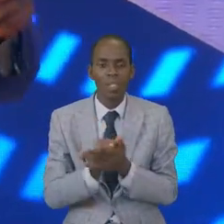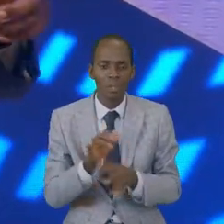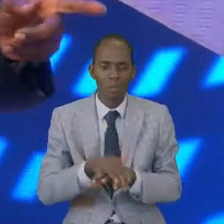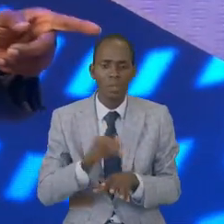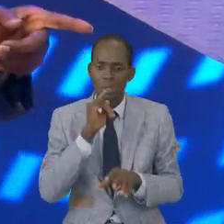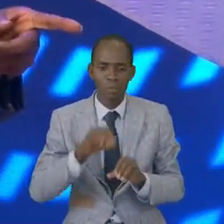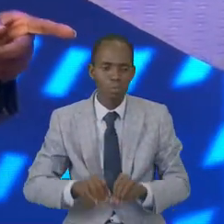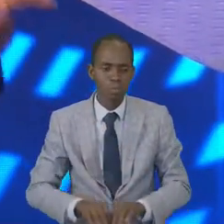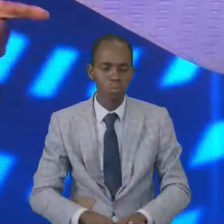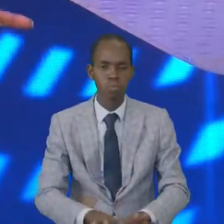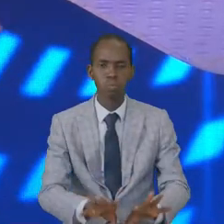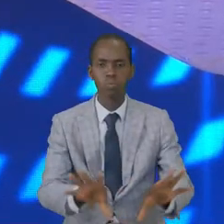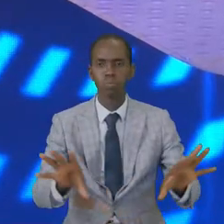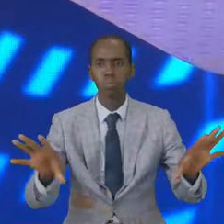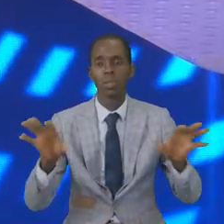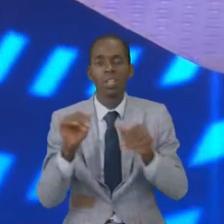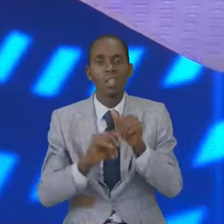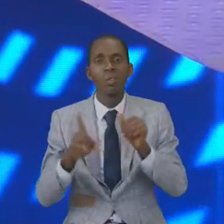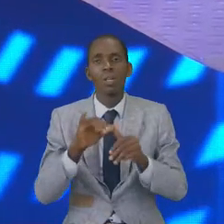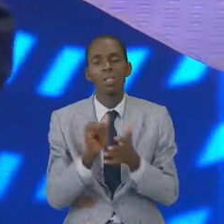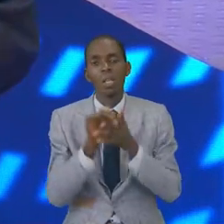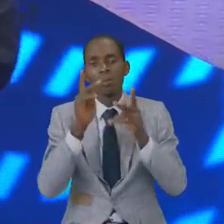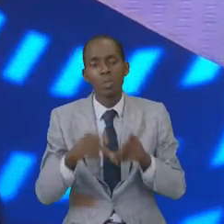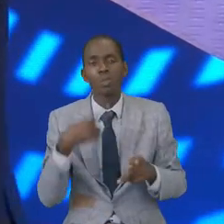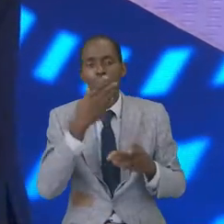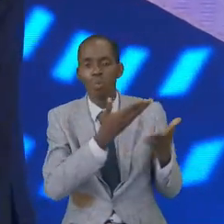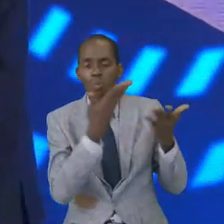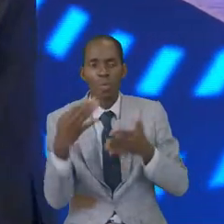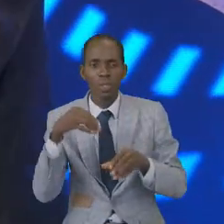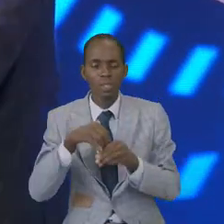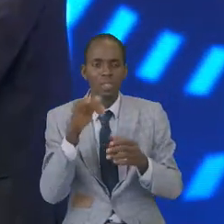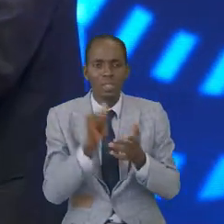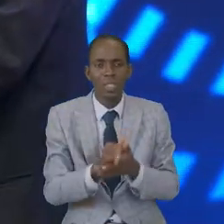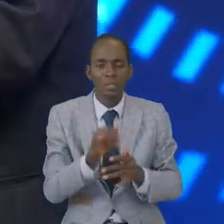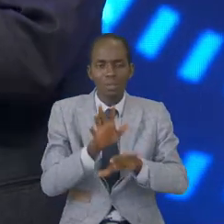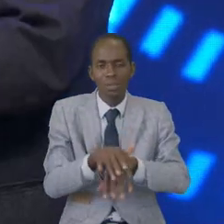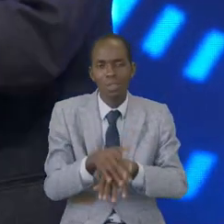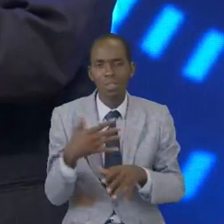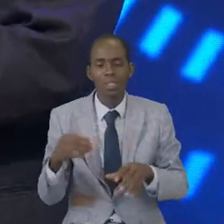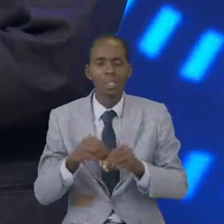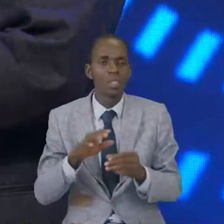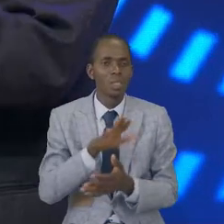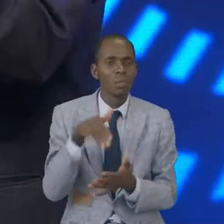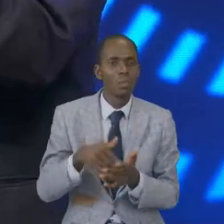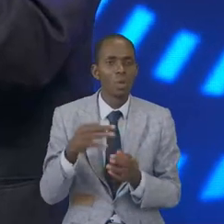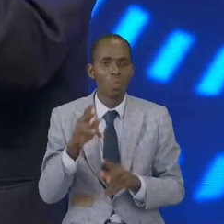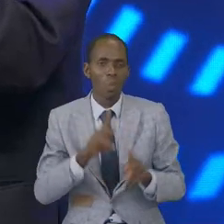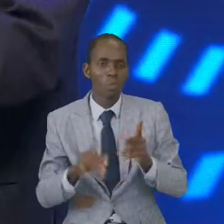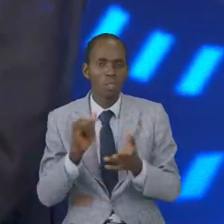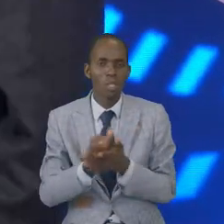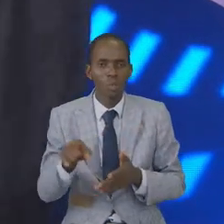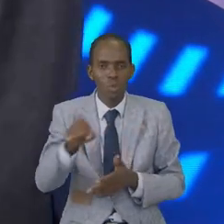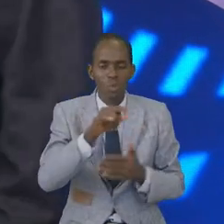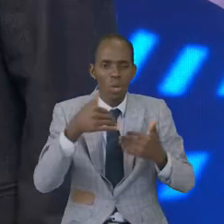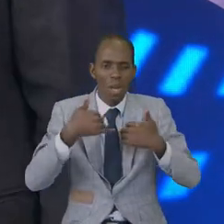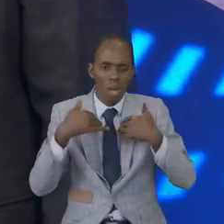everywhere, that person coming to sow hypocrisy in the midst of the people you have sowed the word